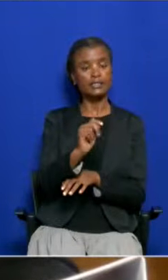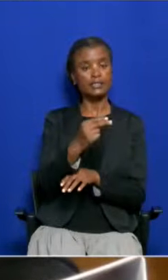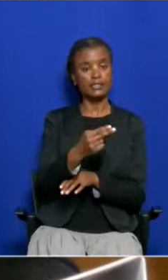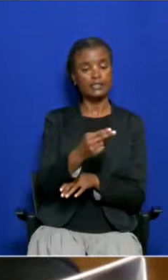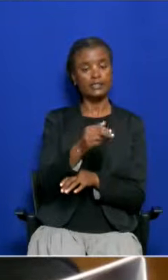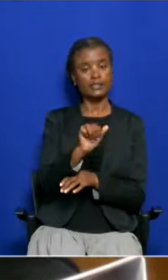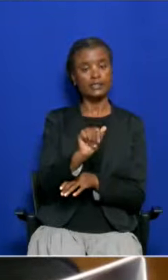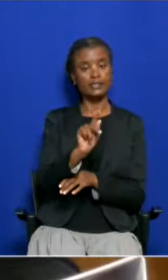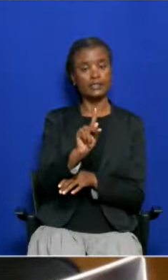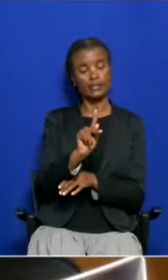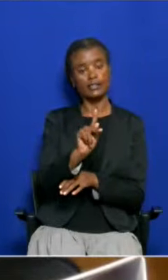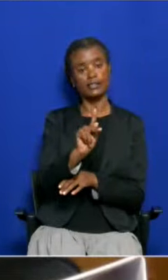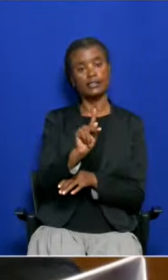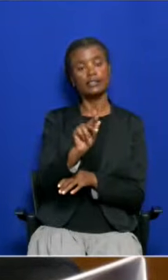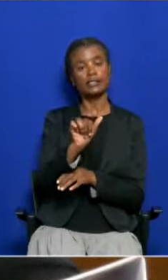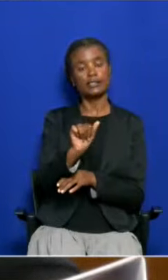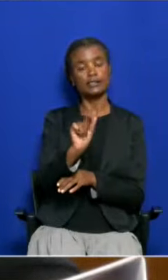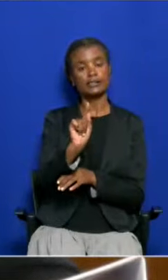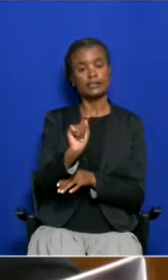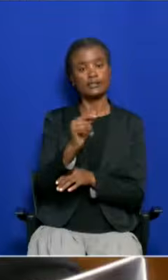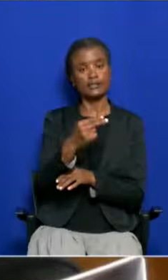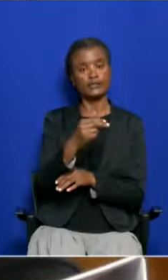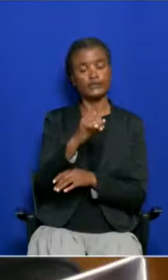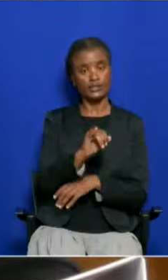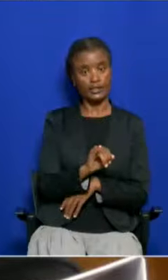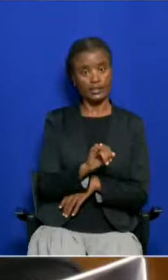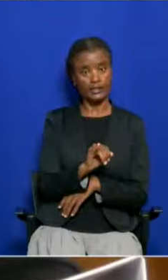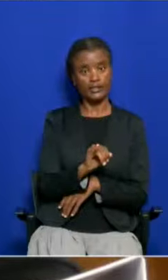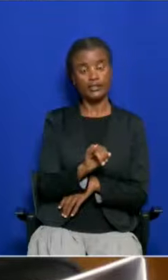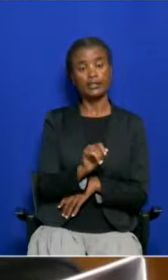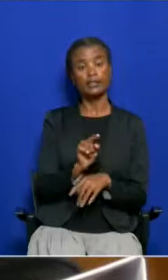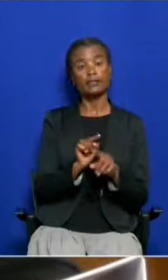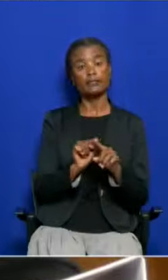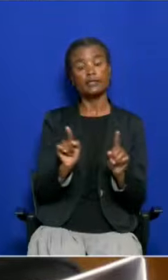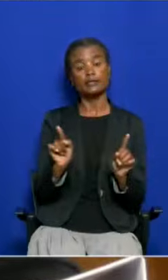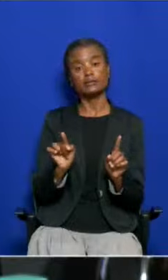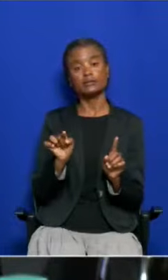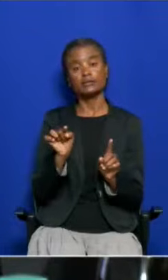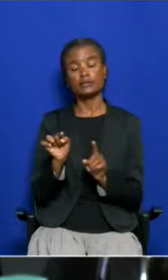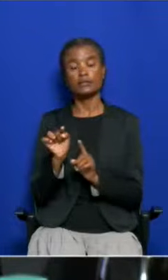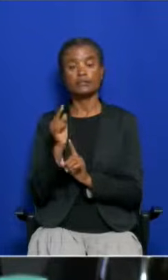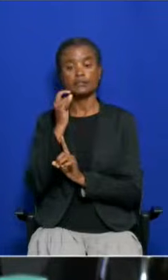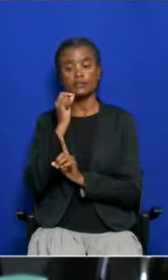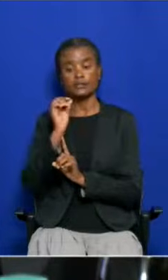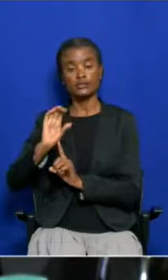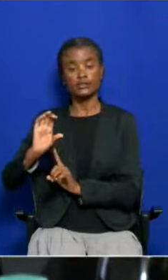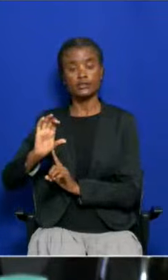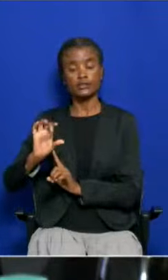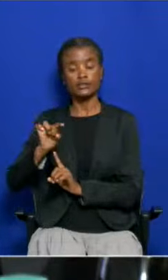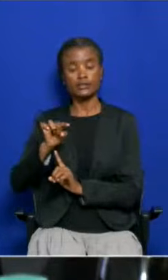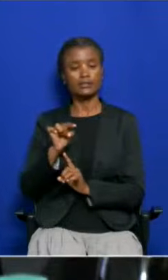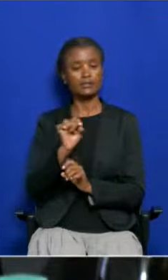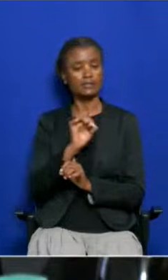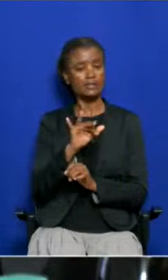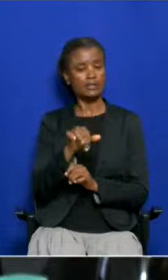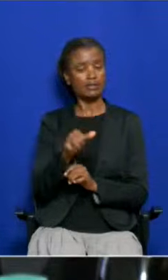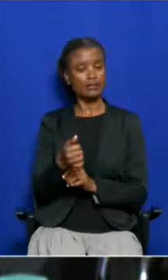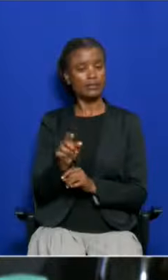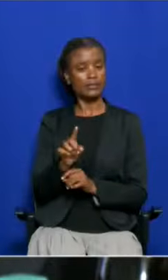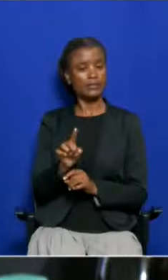M-T-H-A-K-A-T-H-I. But then Mr. Shaskelson referred to another spelling which I think starts with